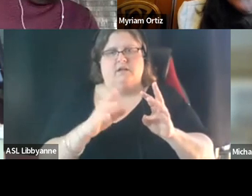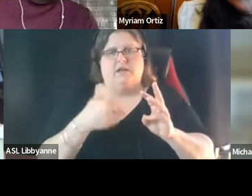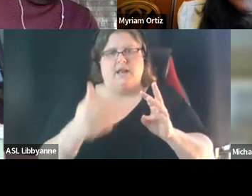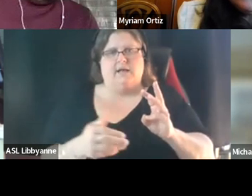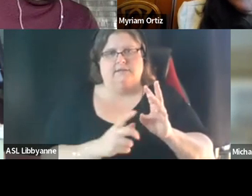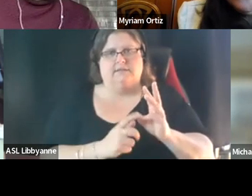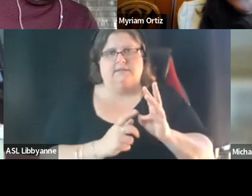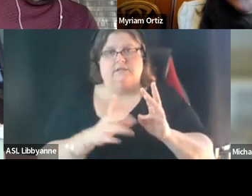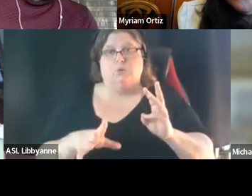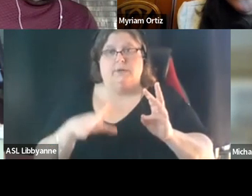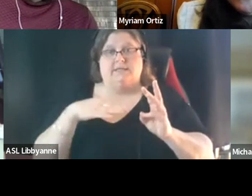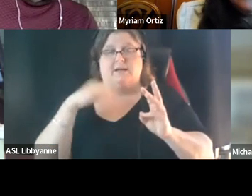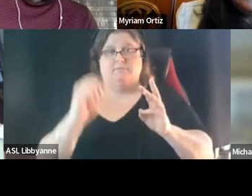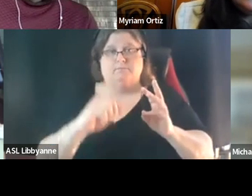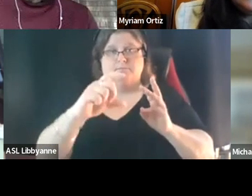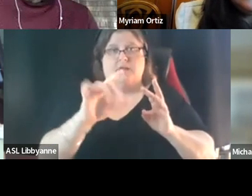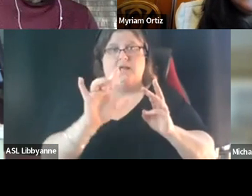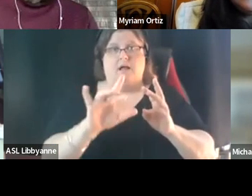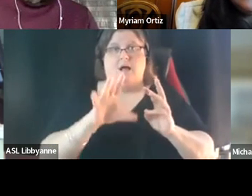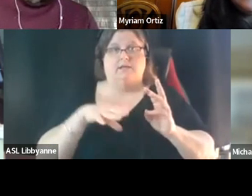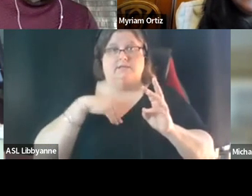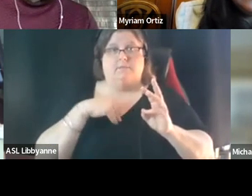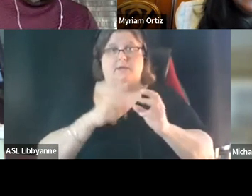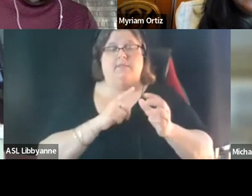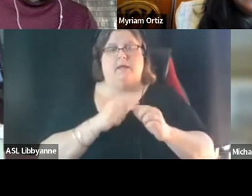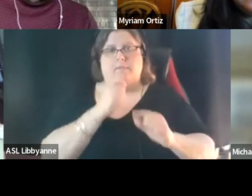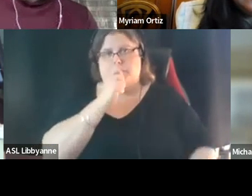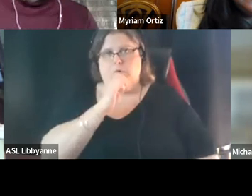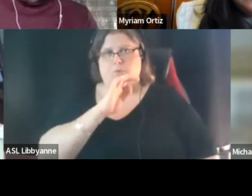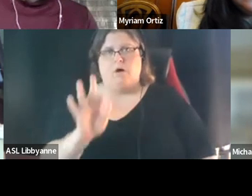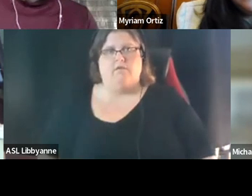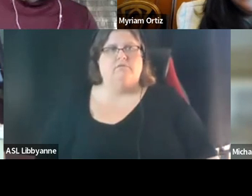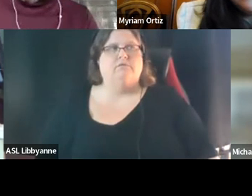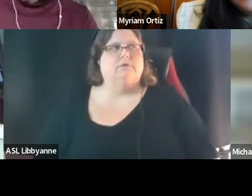After you accept the prompt on your screen, you can unmute.